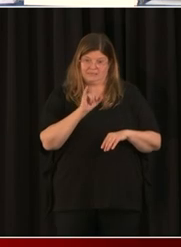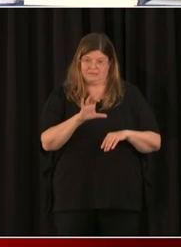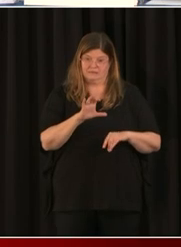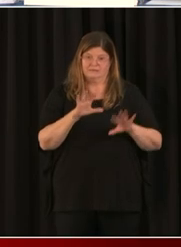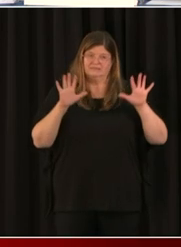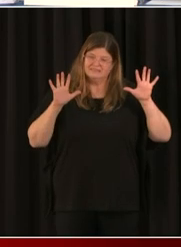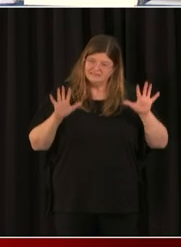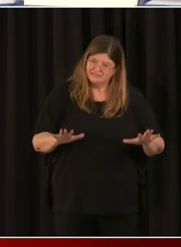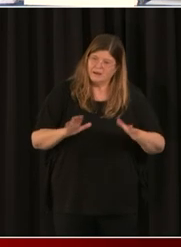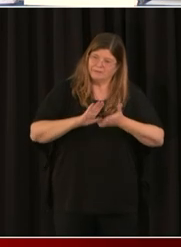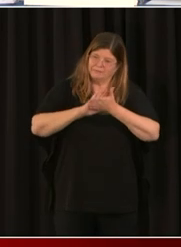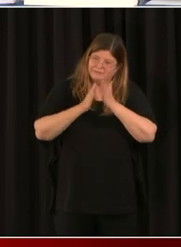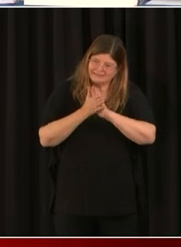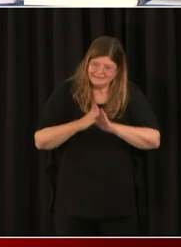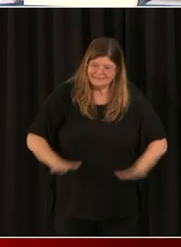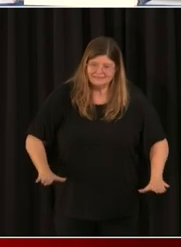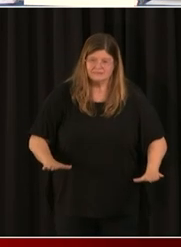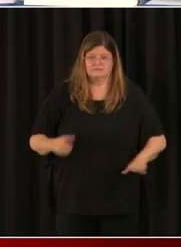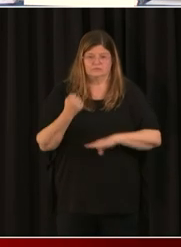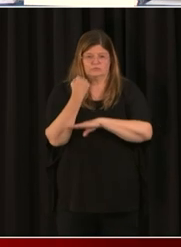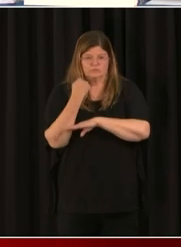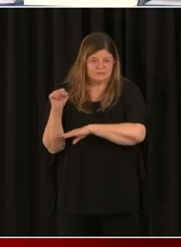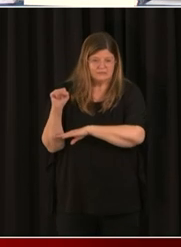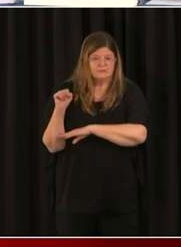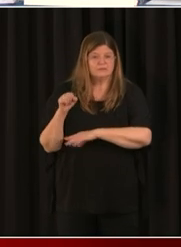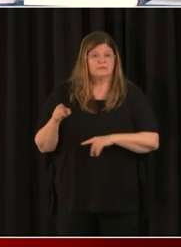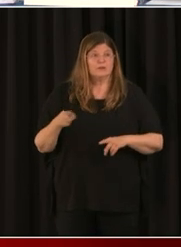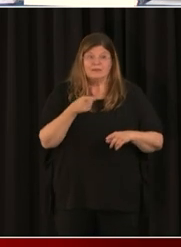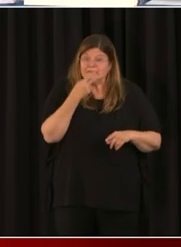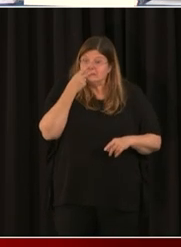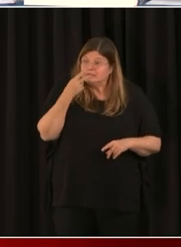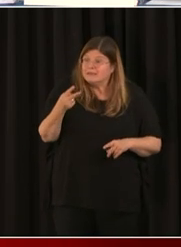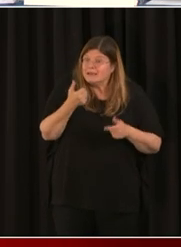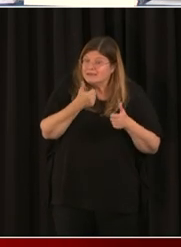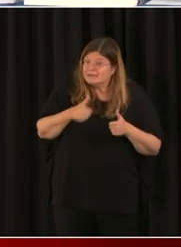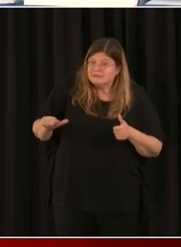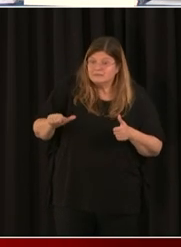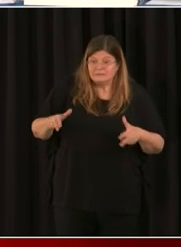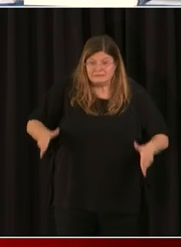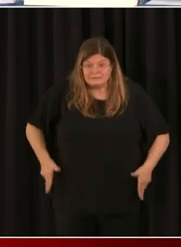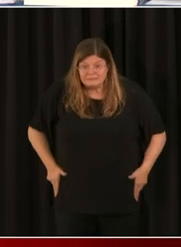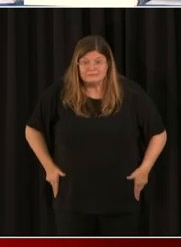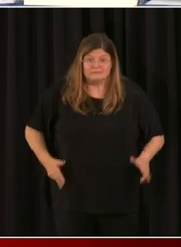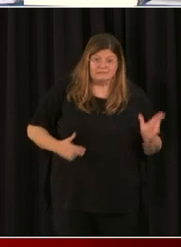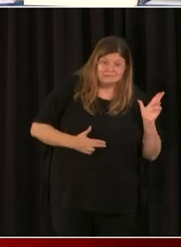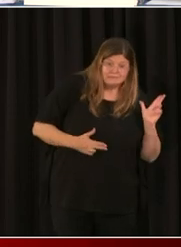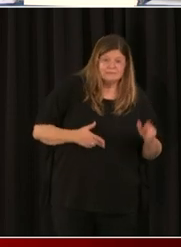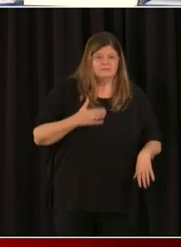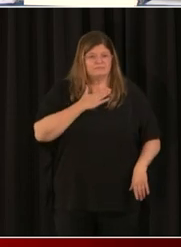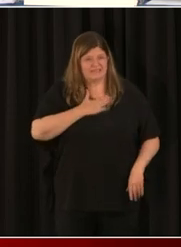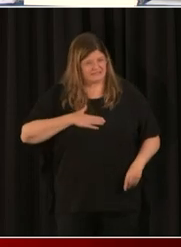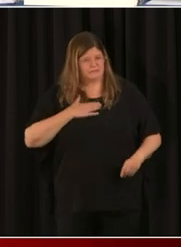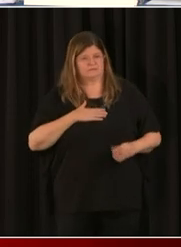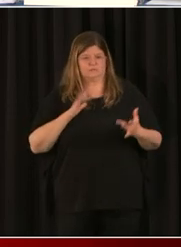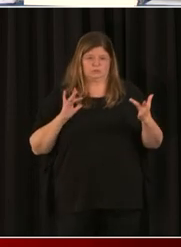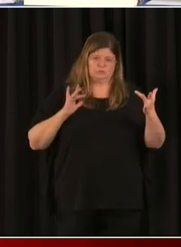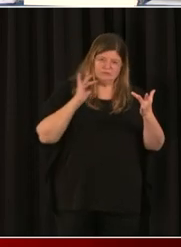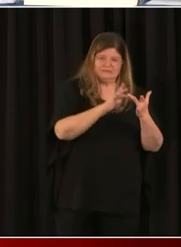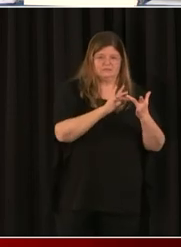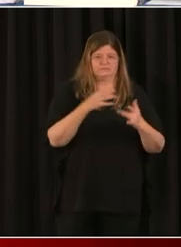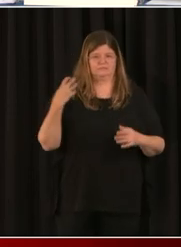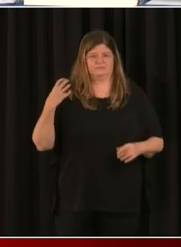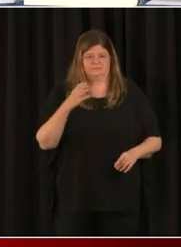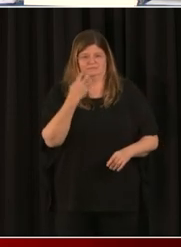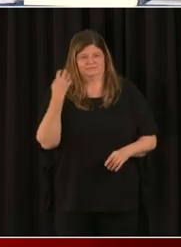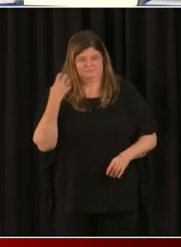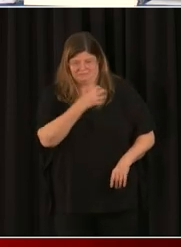peacefully assembling. If you see anyone carrying a firearm or concealing a firearm, to please reach out to the Metropolitan Police